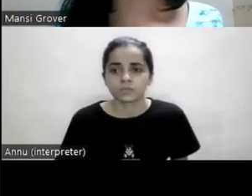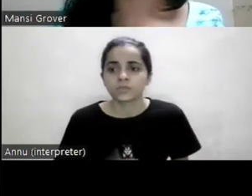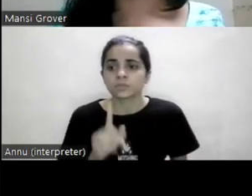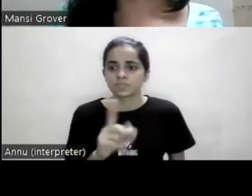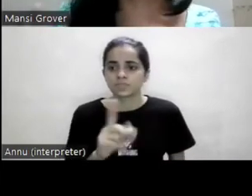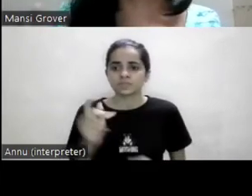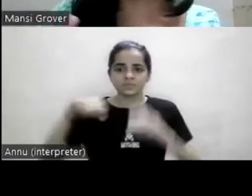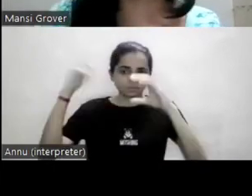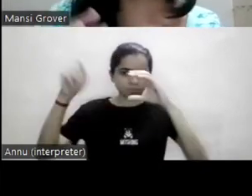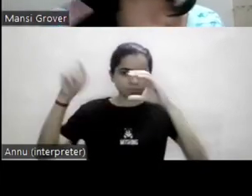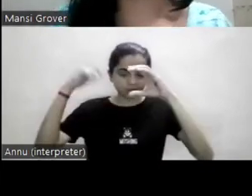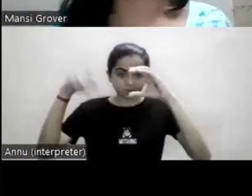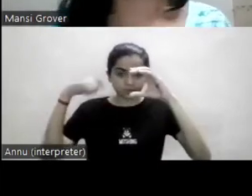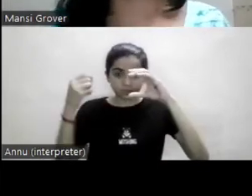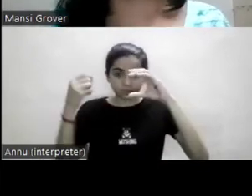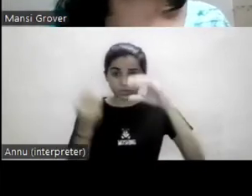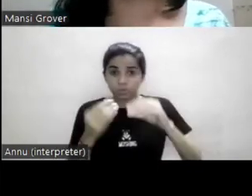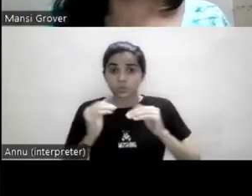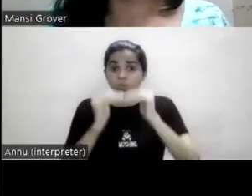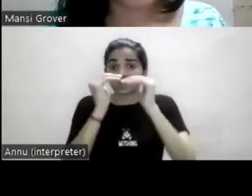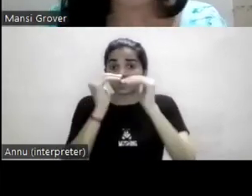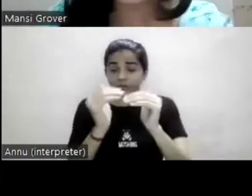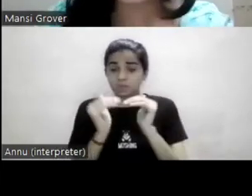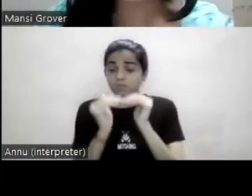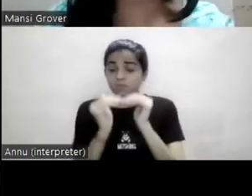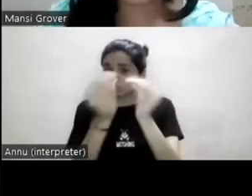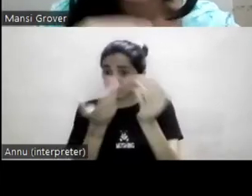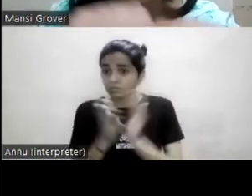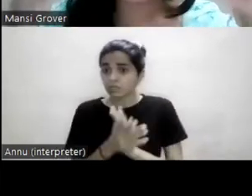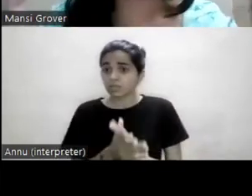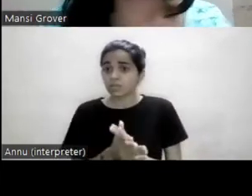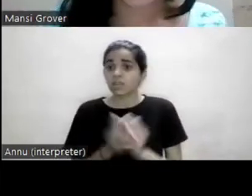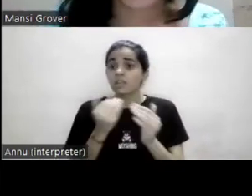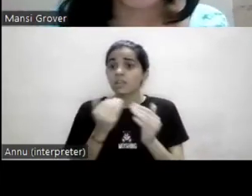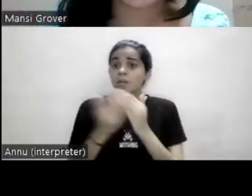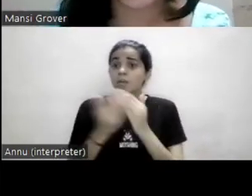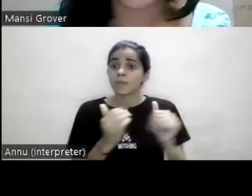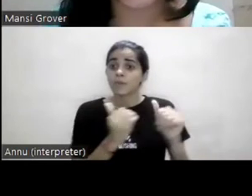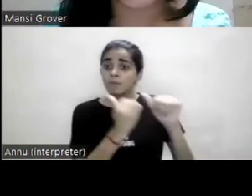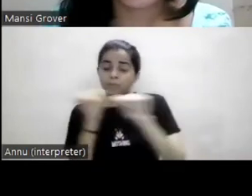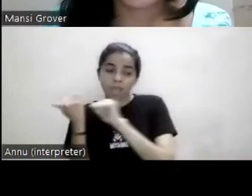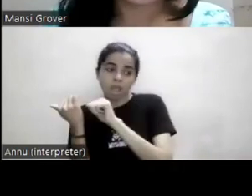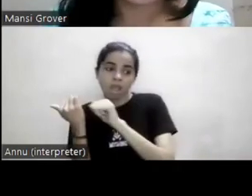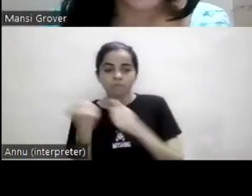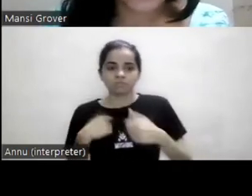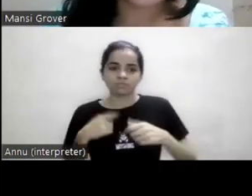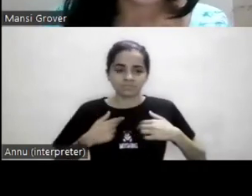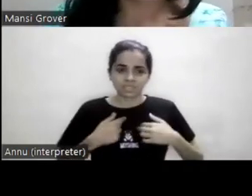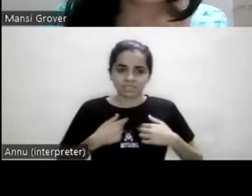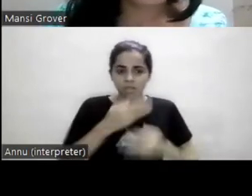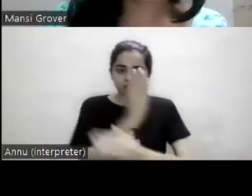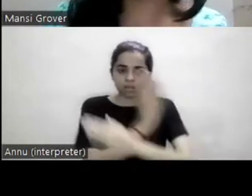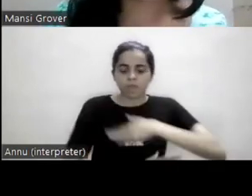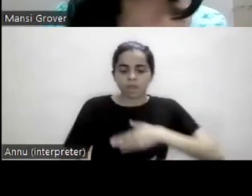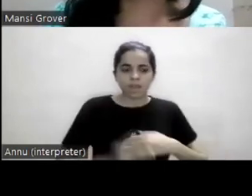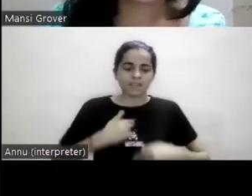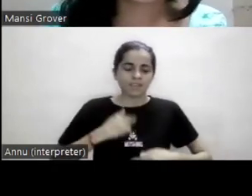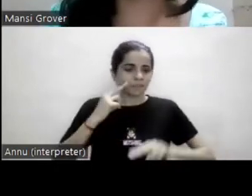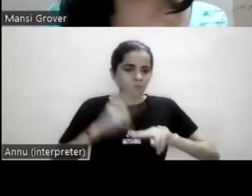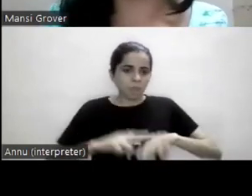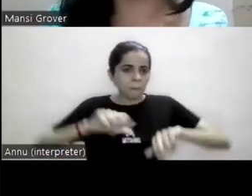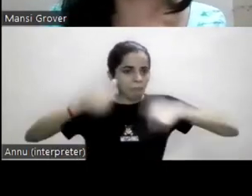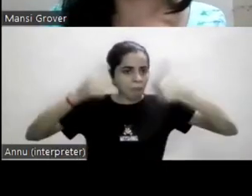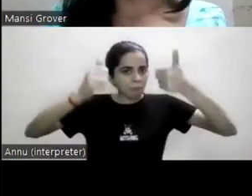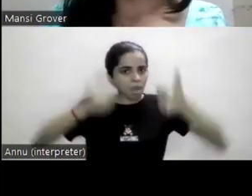who are, towards the end, you would see everything coming back to normal again, right? So what one is